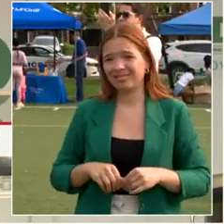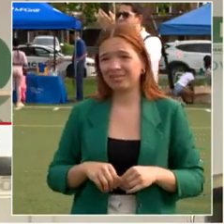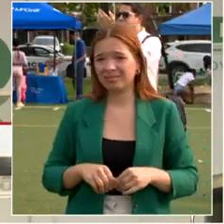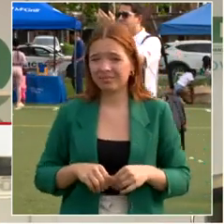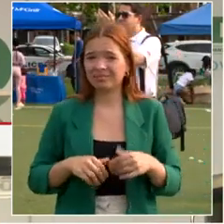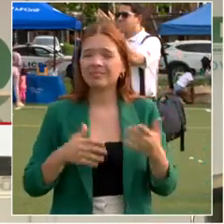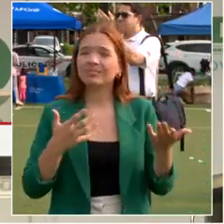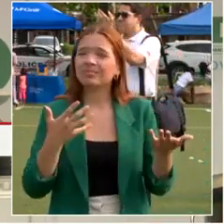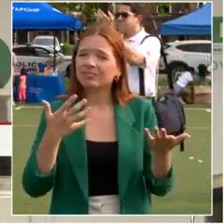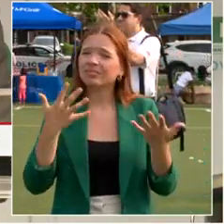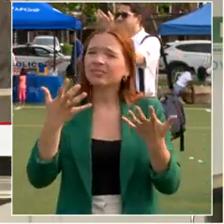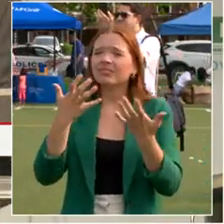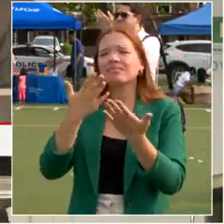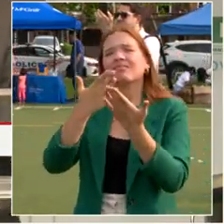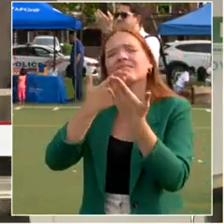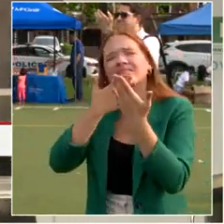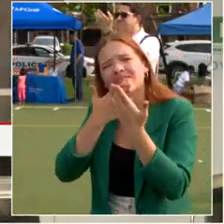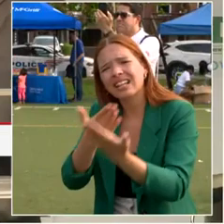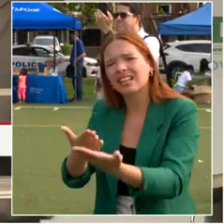police chief, Pamela Smith.